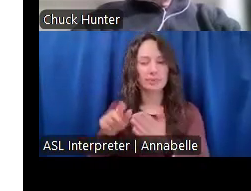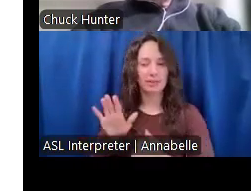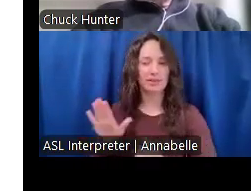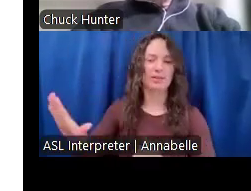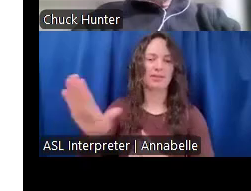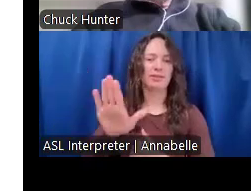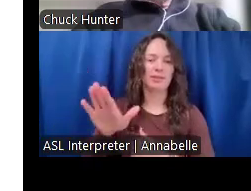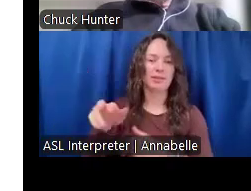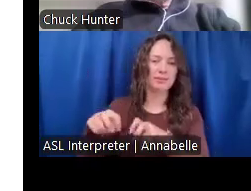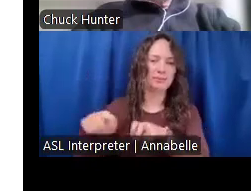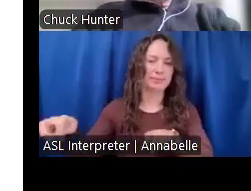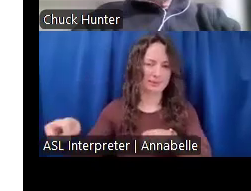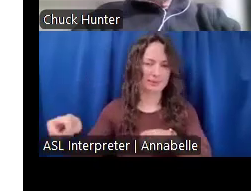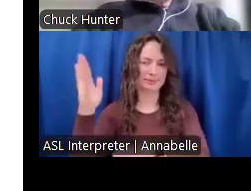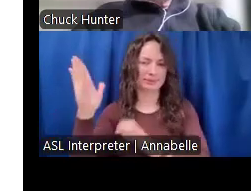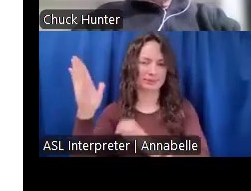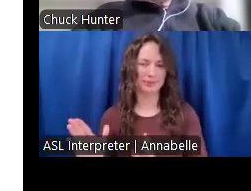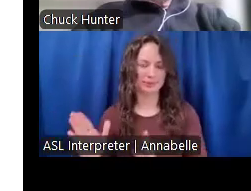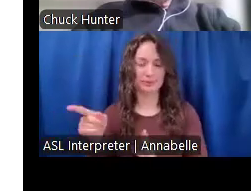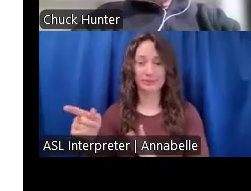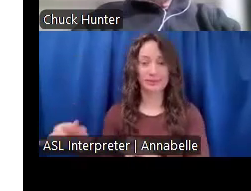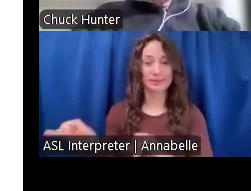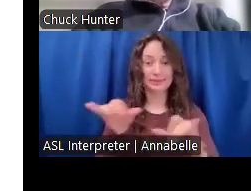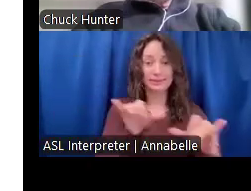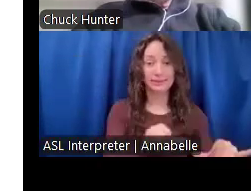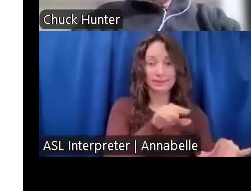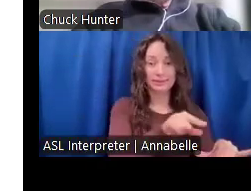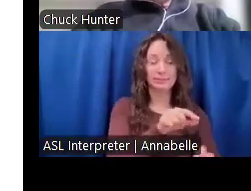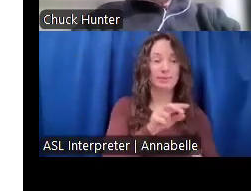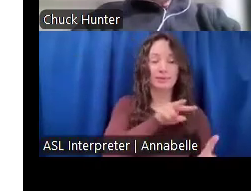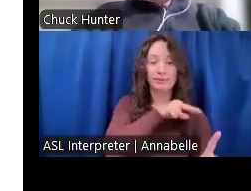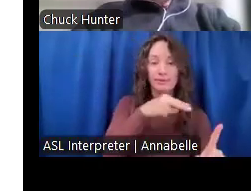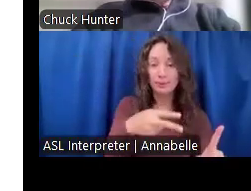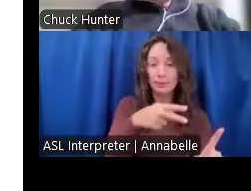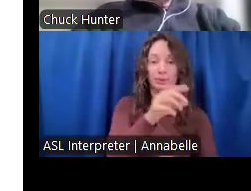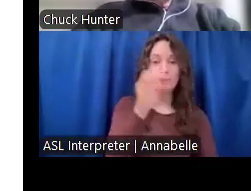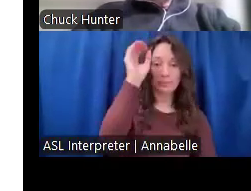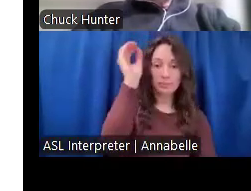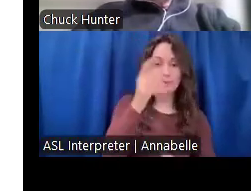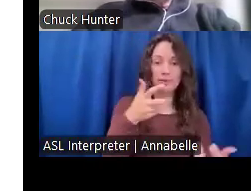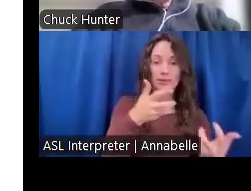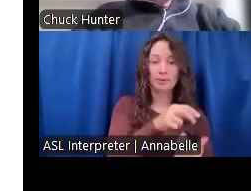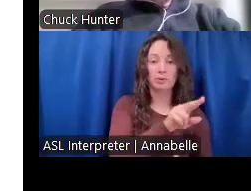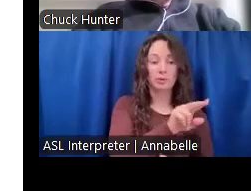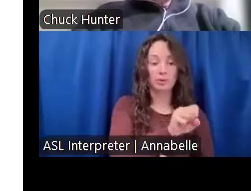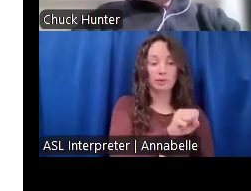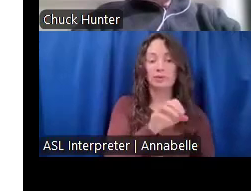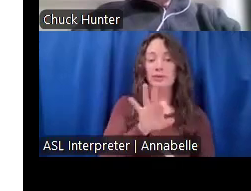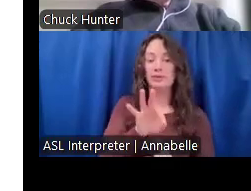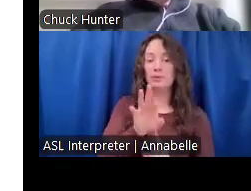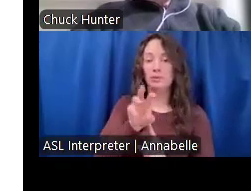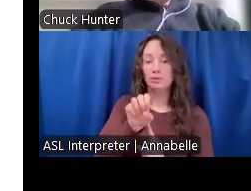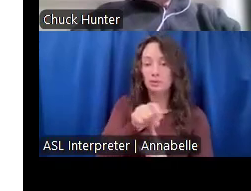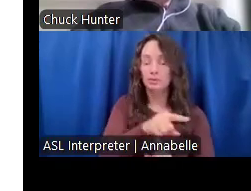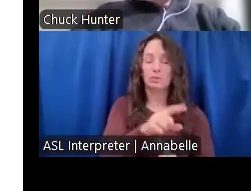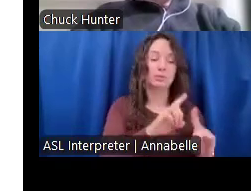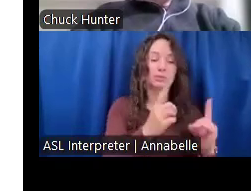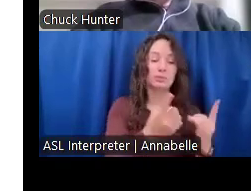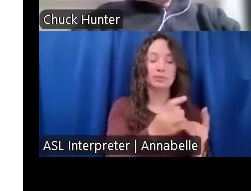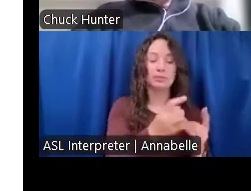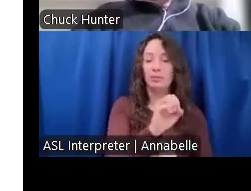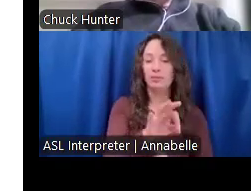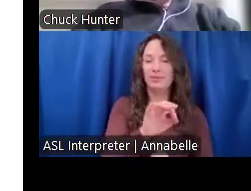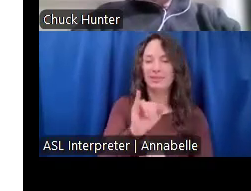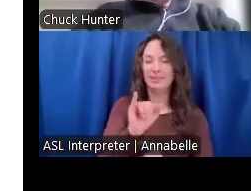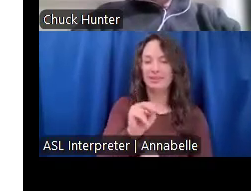necessarily reflect the views, opinions, or positions of the U.S. Fish and Wildlife Service or the Department of Interior. Some of the materials and